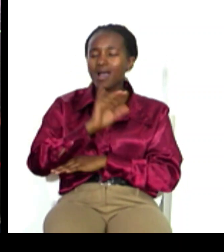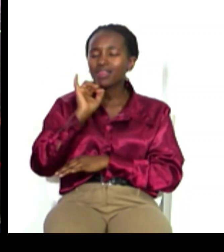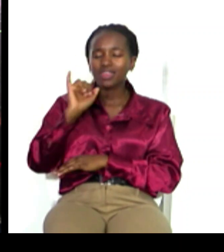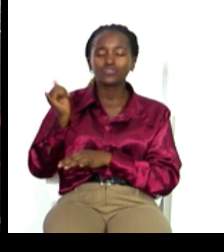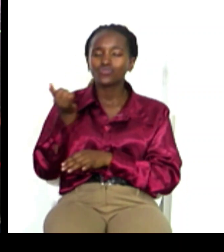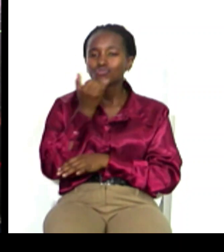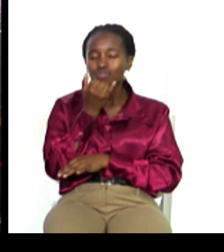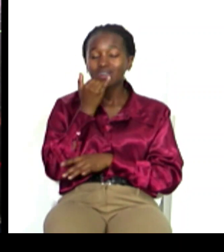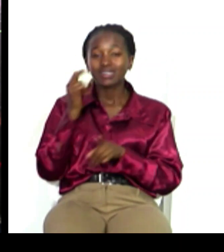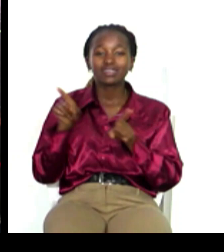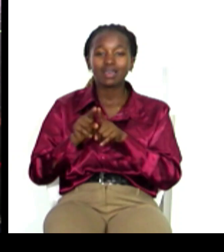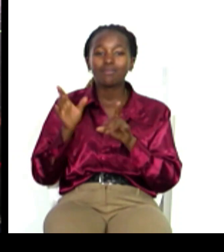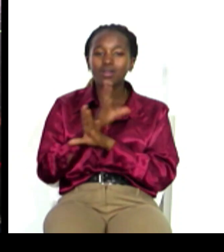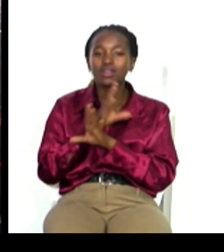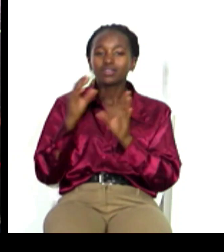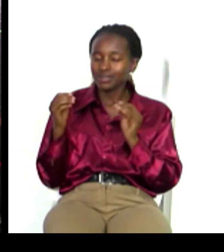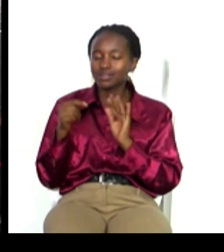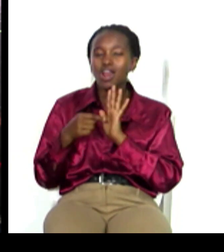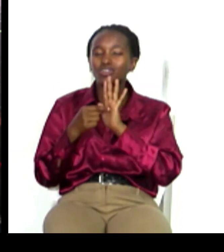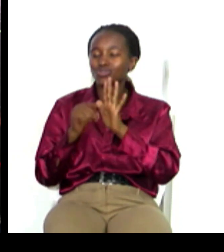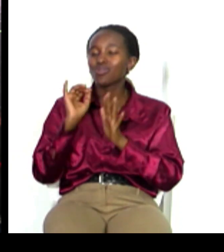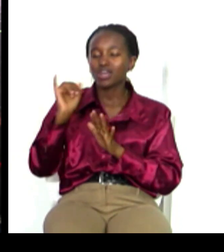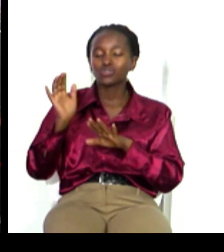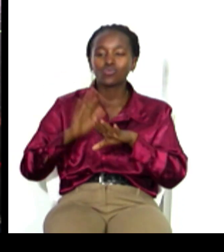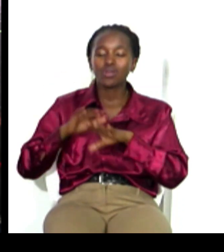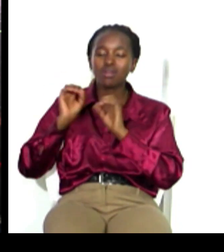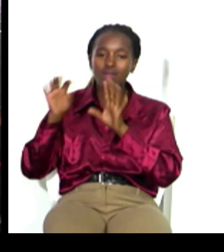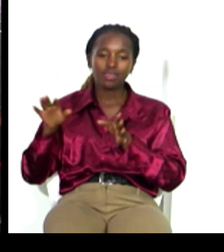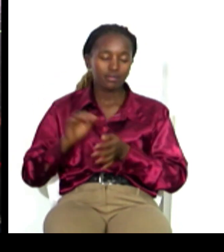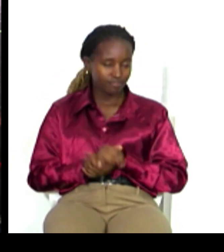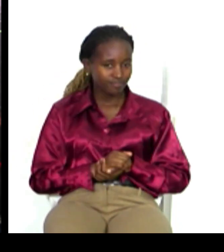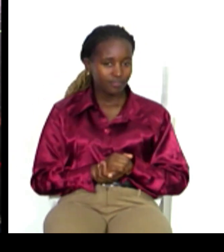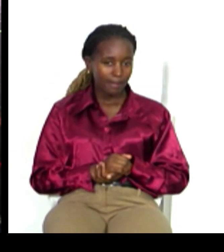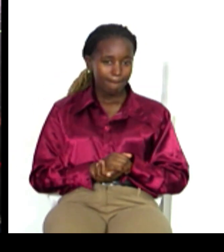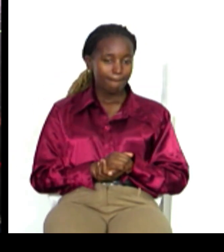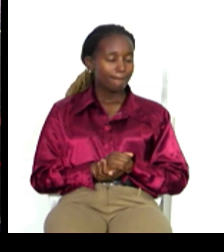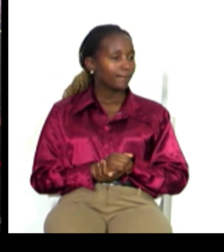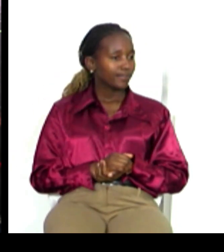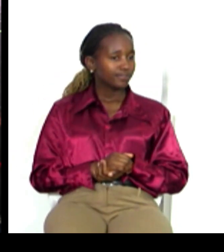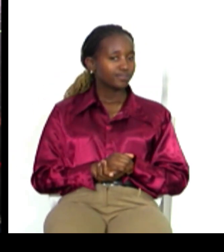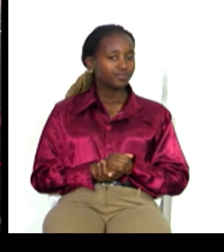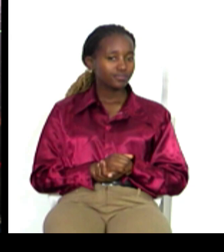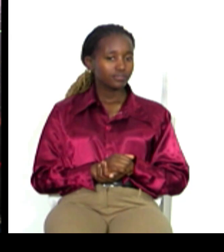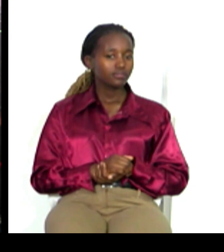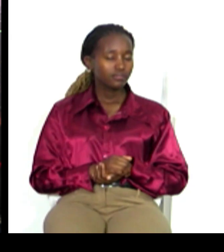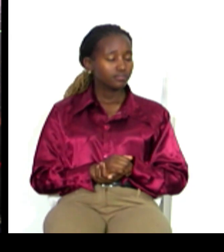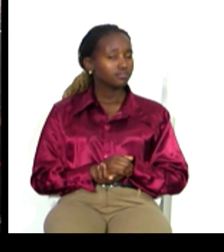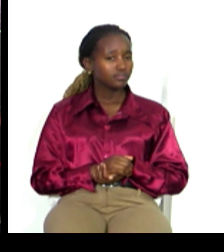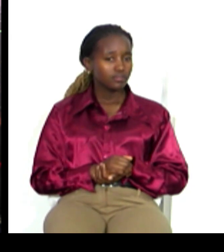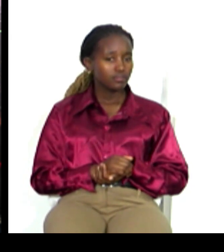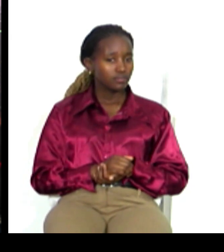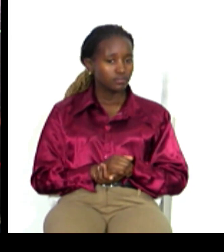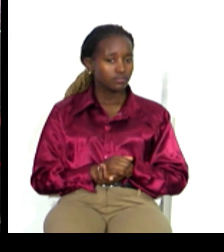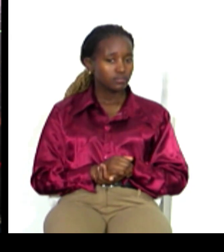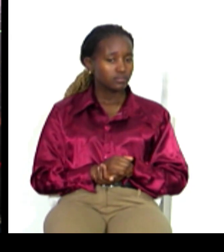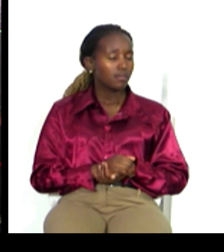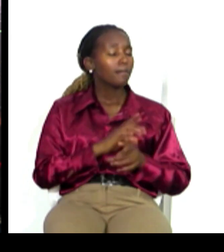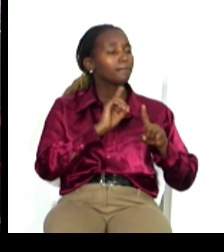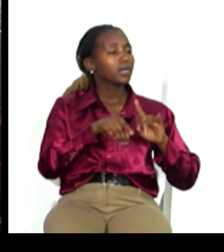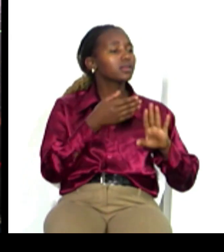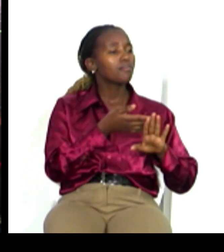that I think the president imefanyika is not good. To see vitu kama hizo zinafanyika. Before Raila